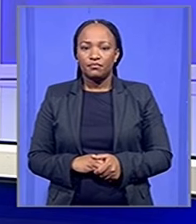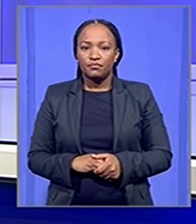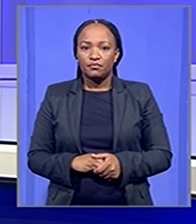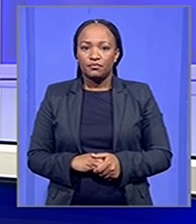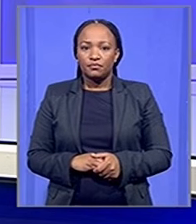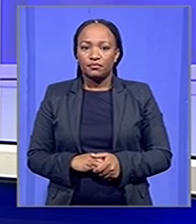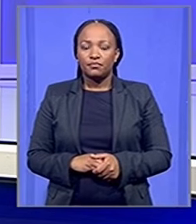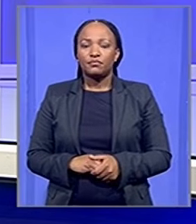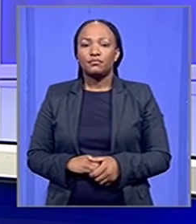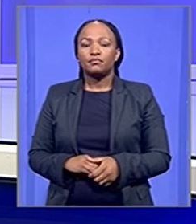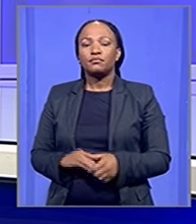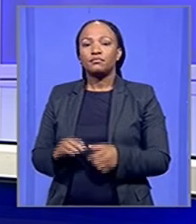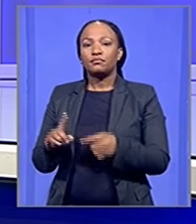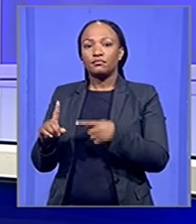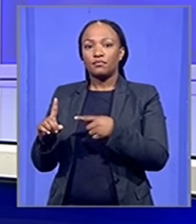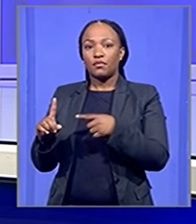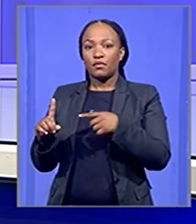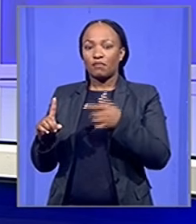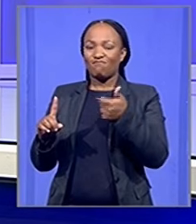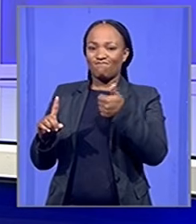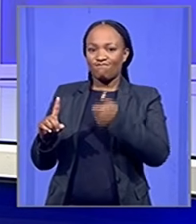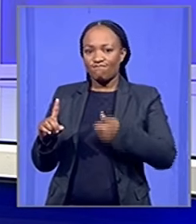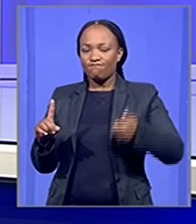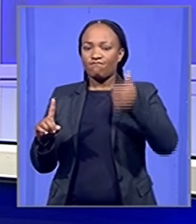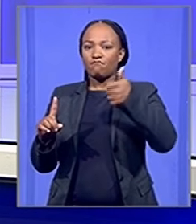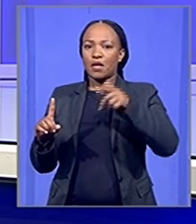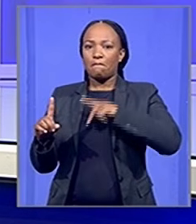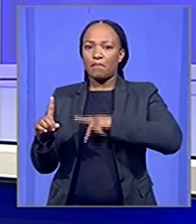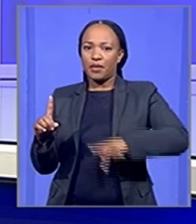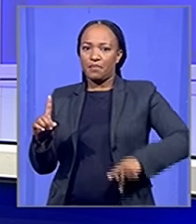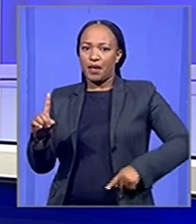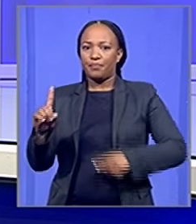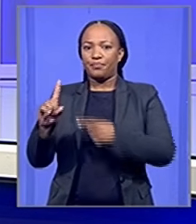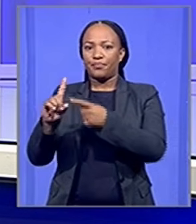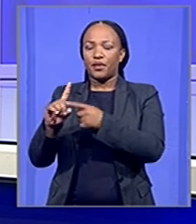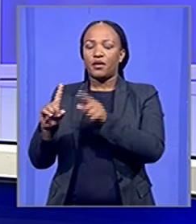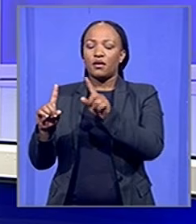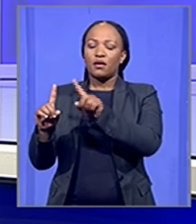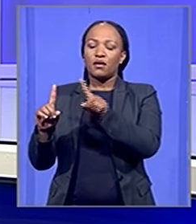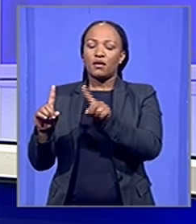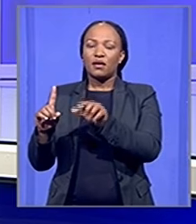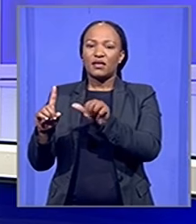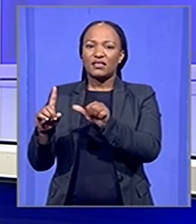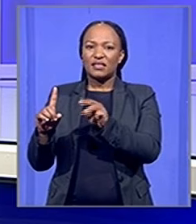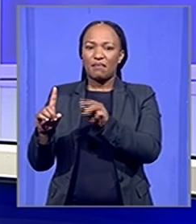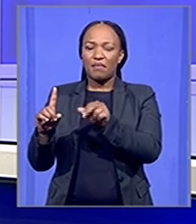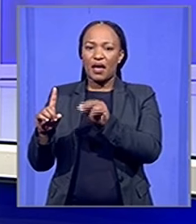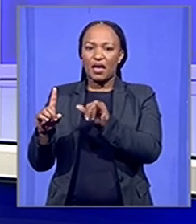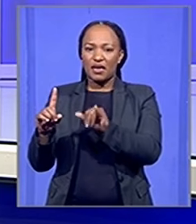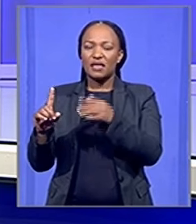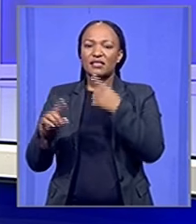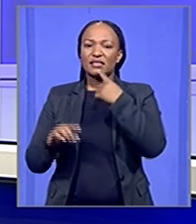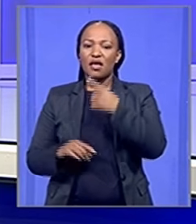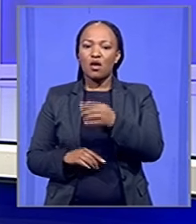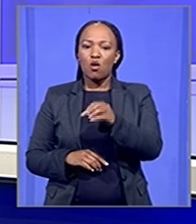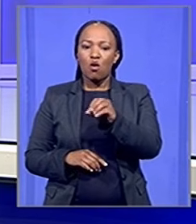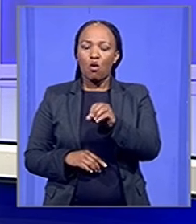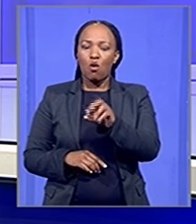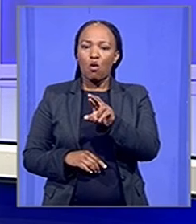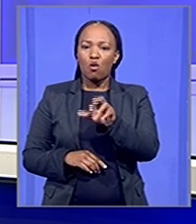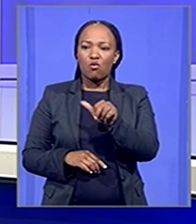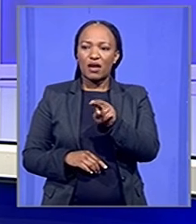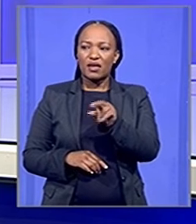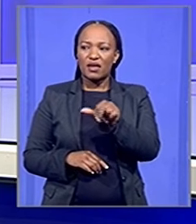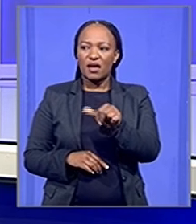Tonakgolo ya Northern Cape Zamani Sola o re taba ya Orania e feteleditswe. O tswetse pele ka hore ha ho qeto e